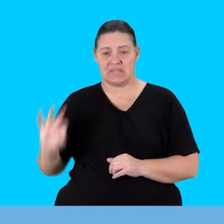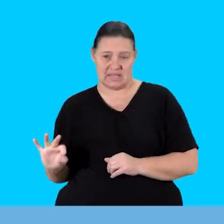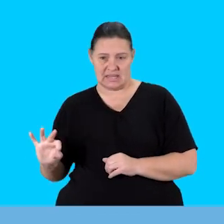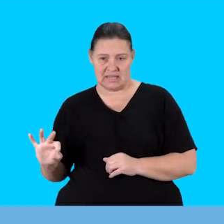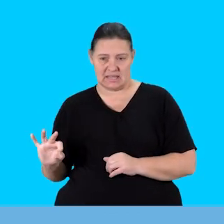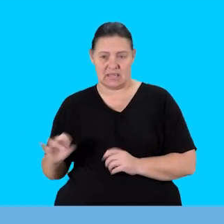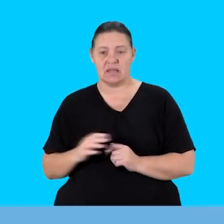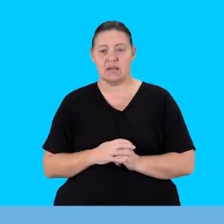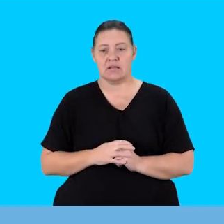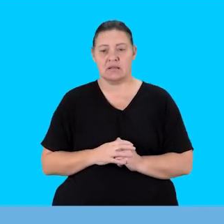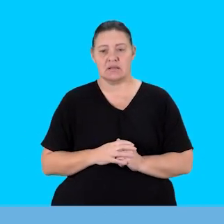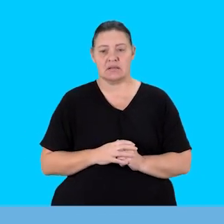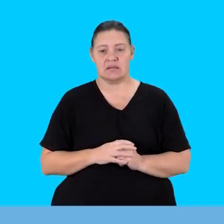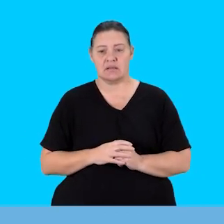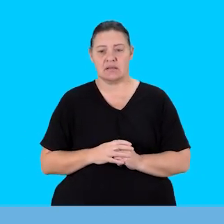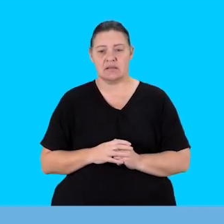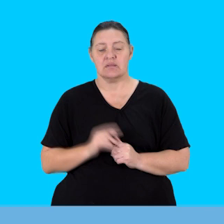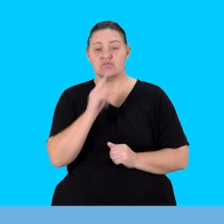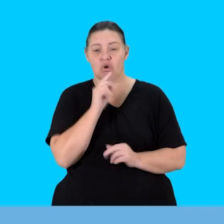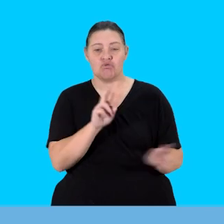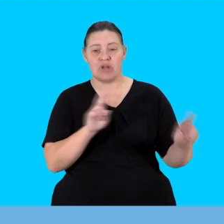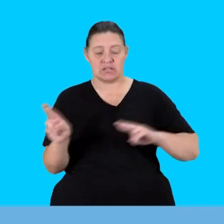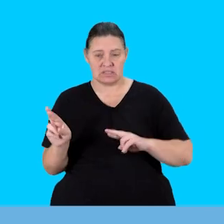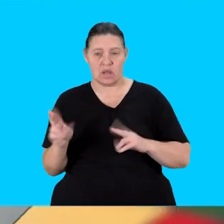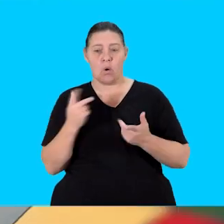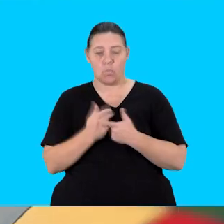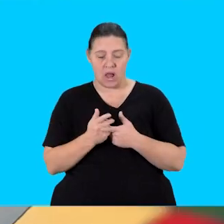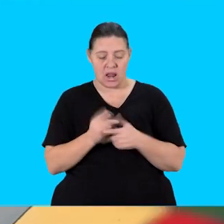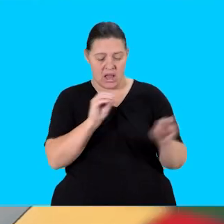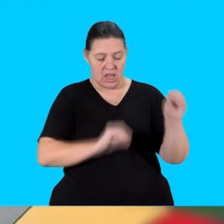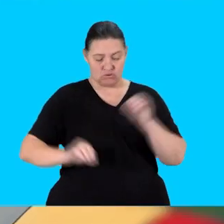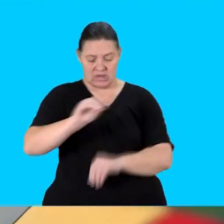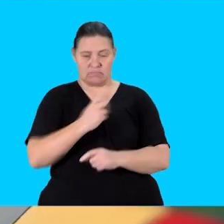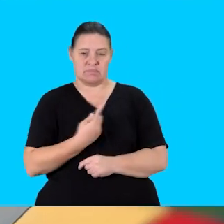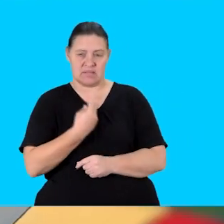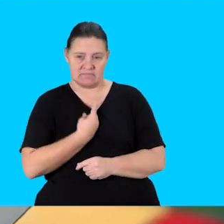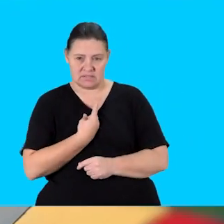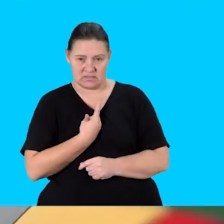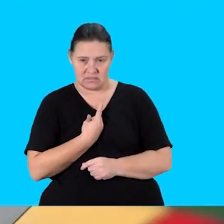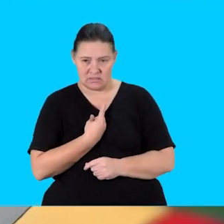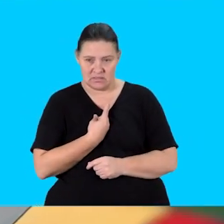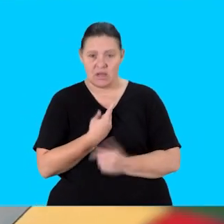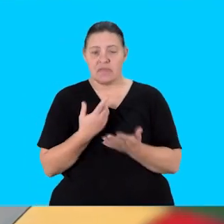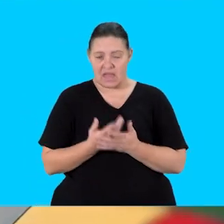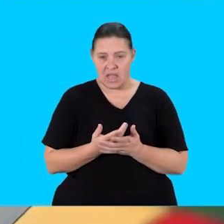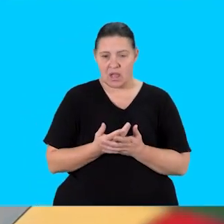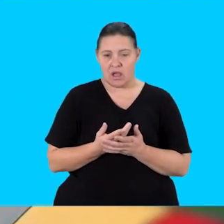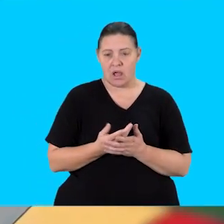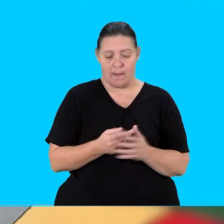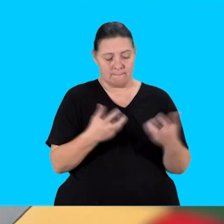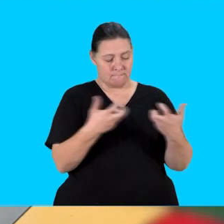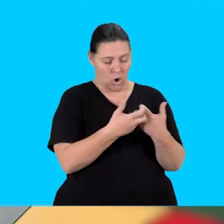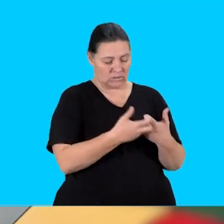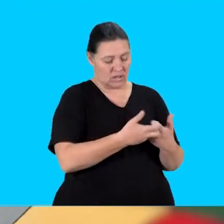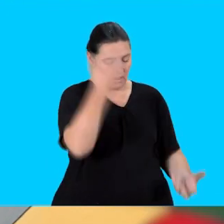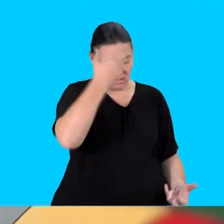it is reacting to form. The reactants are going to rearrange themselves. The reactants are going to break the